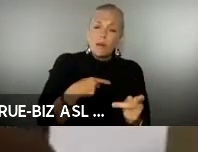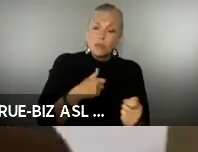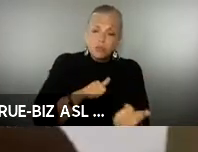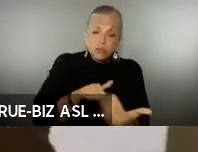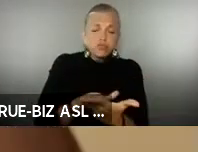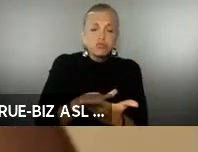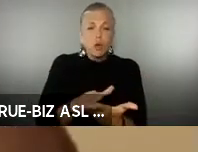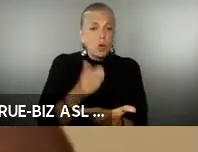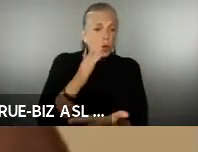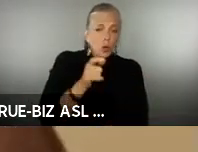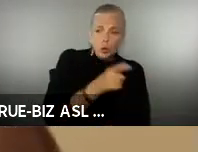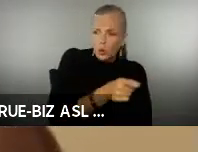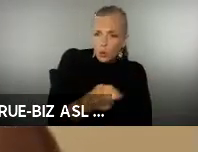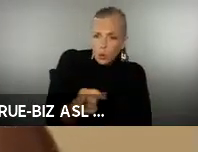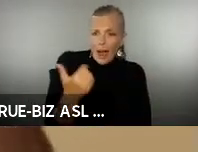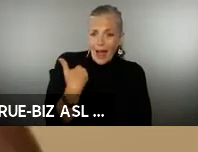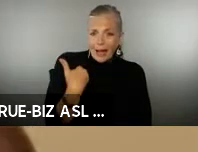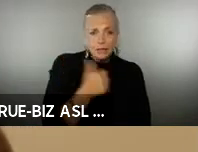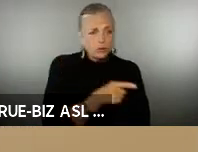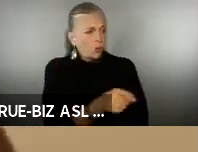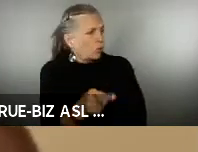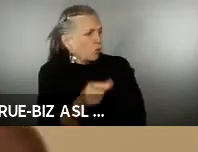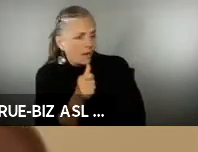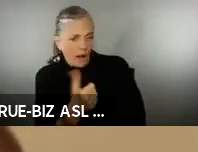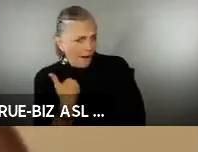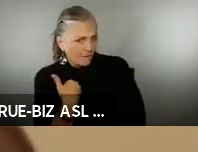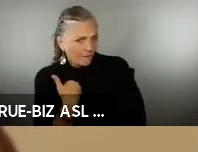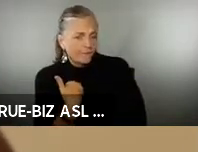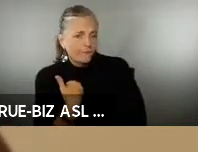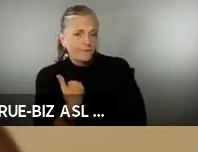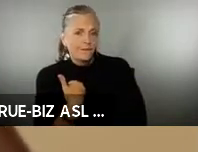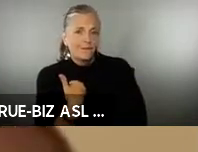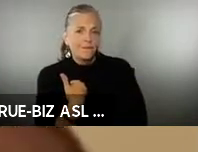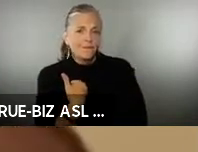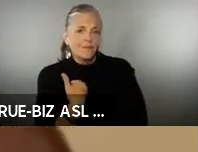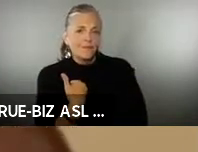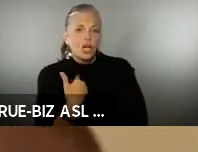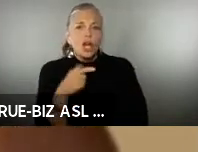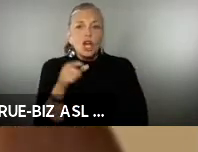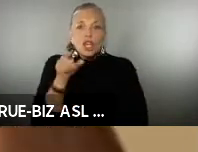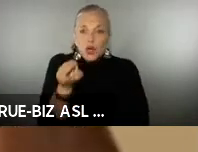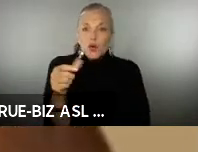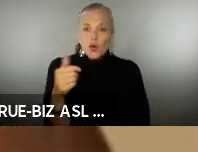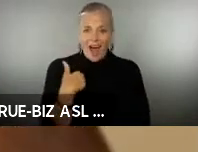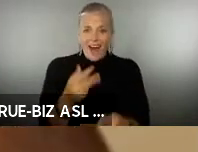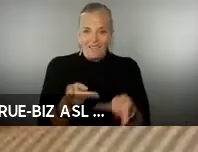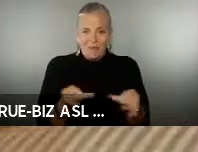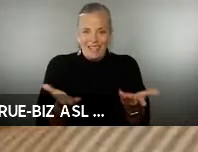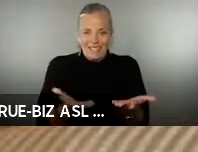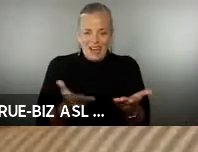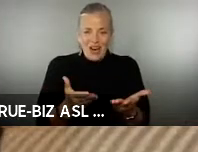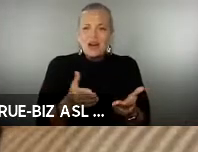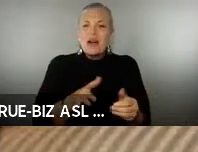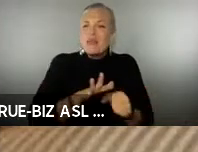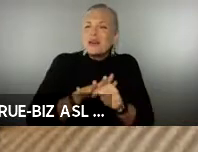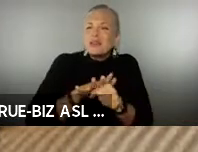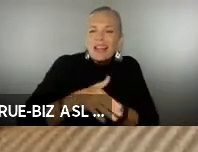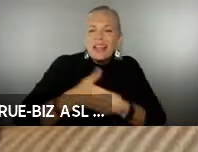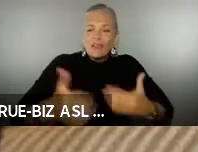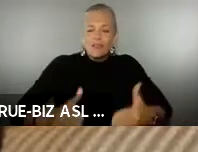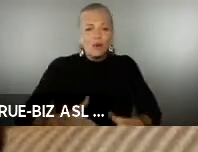who doesn't. You have a place here. There's room. There's plenty of room. Anyone can be a part